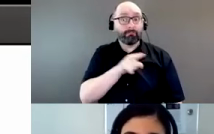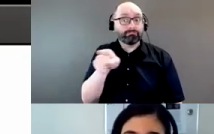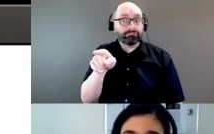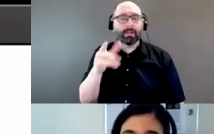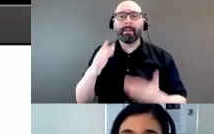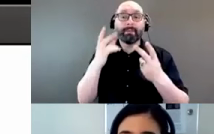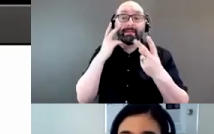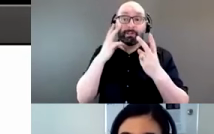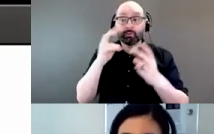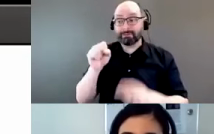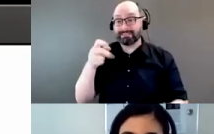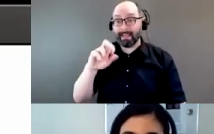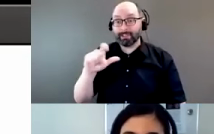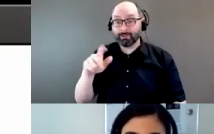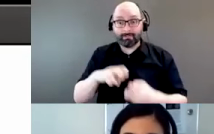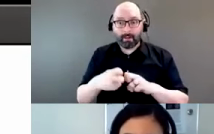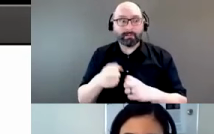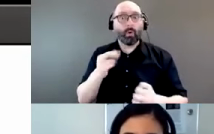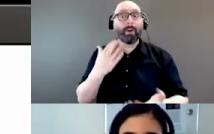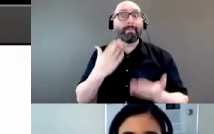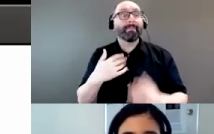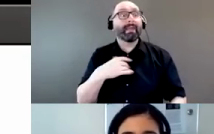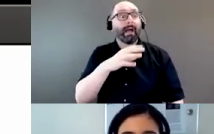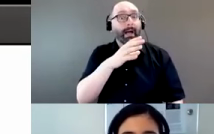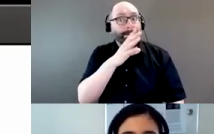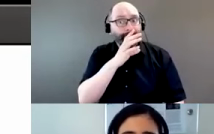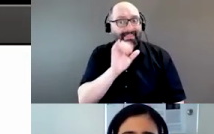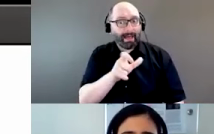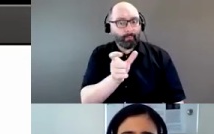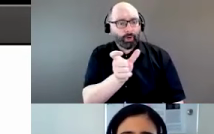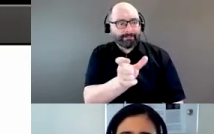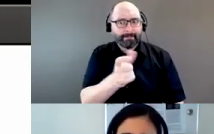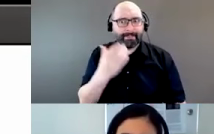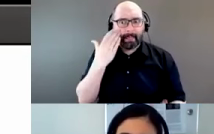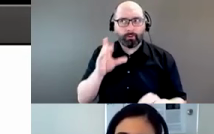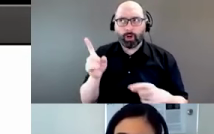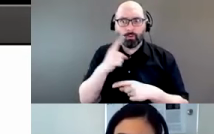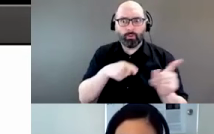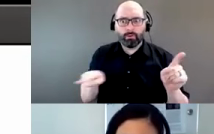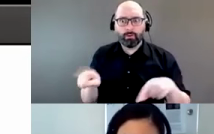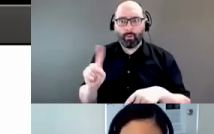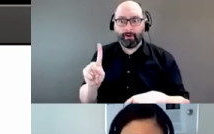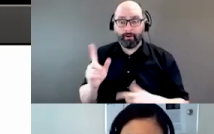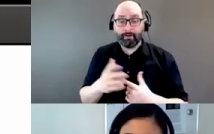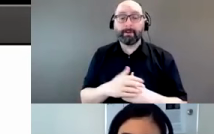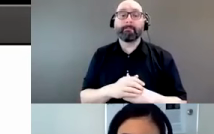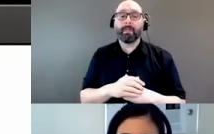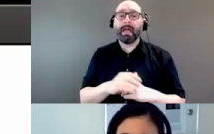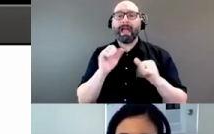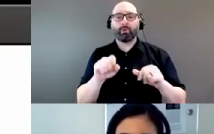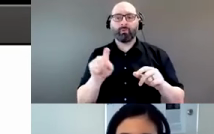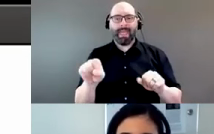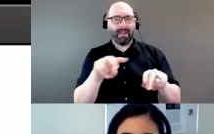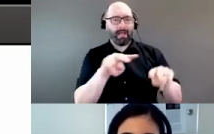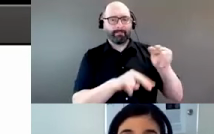problem, or maybe they don't know what you're talking about. And above all, you can observe the behavior. And many of you